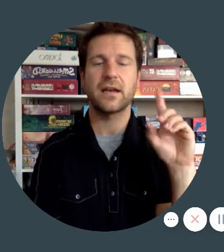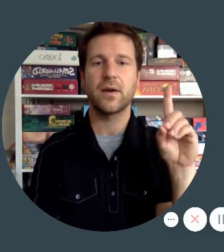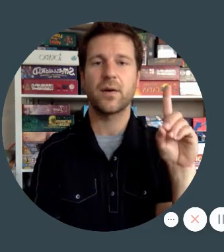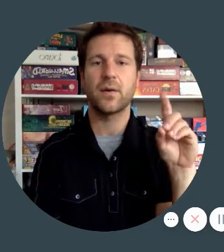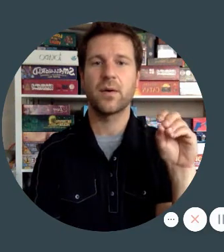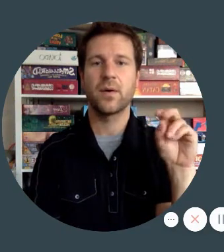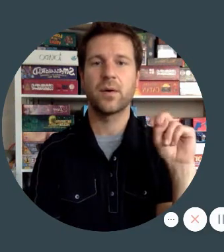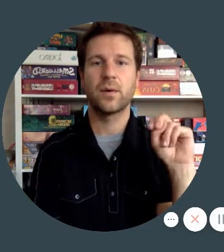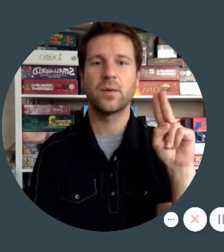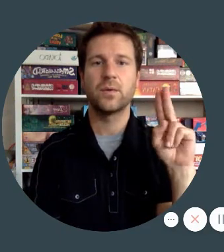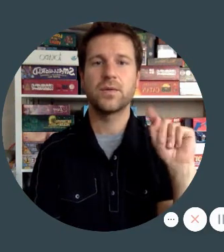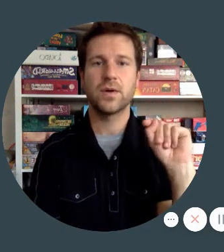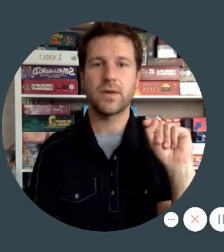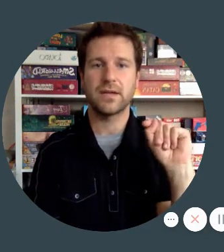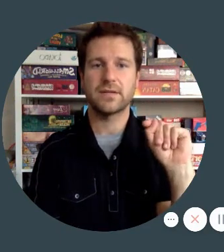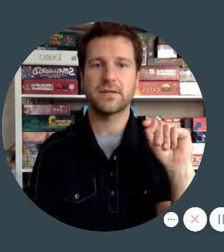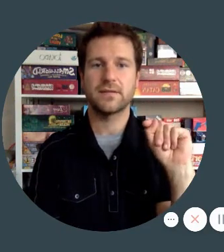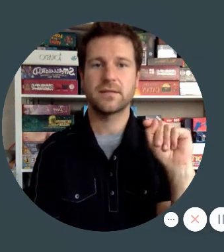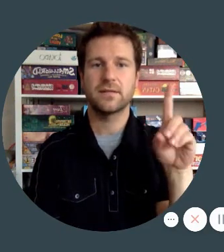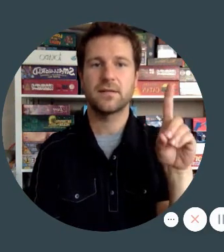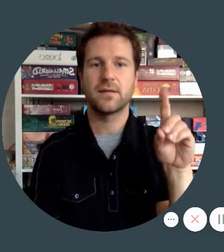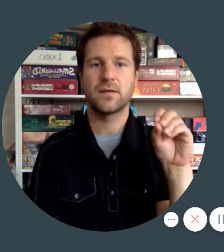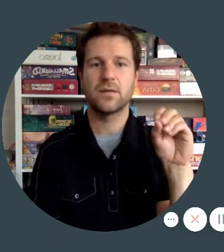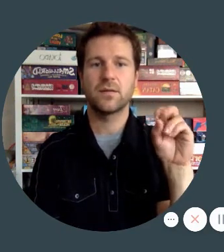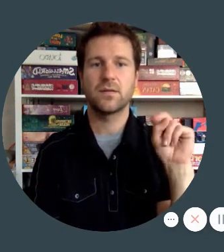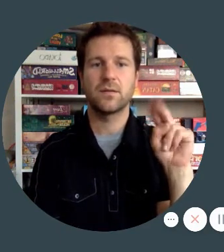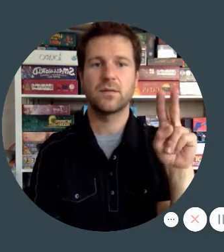D-O-N-U-T. I'd go donut.